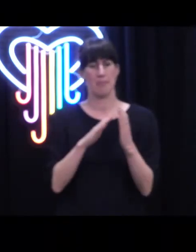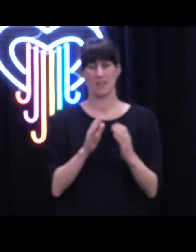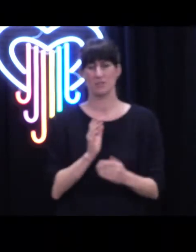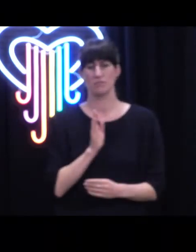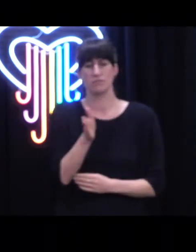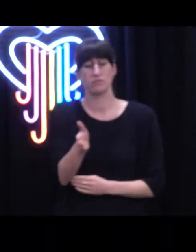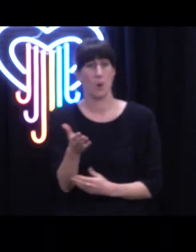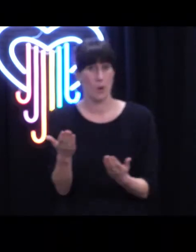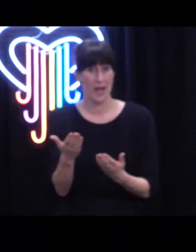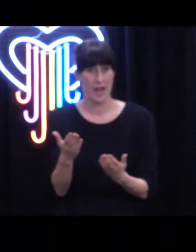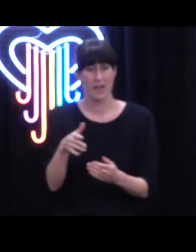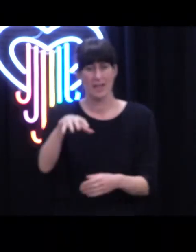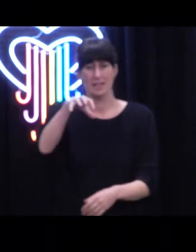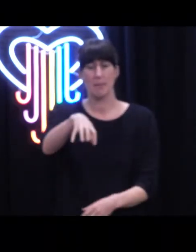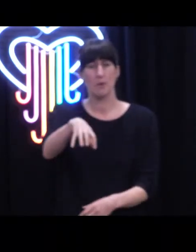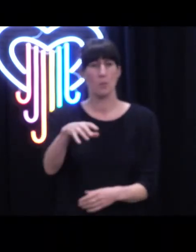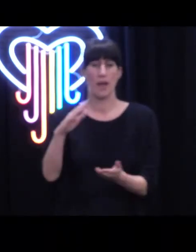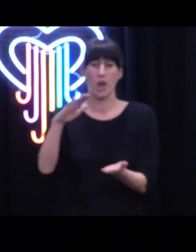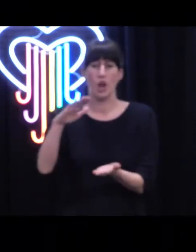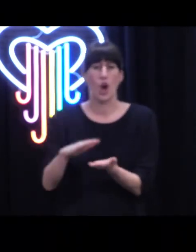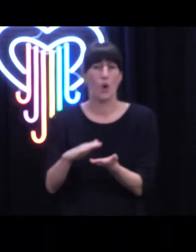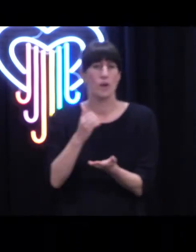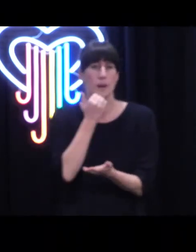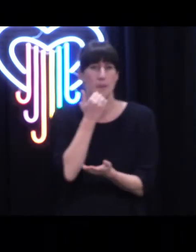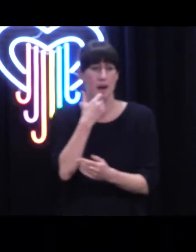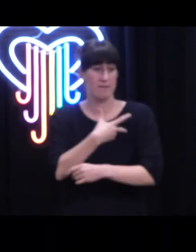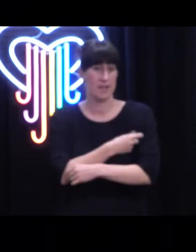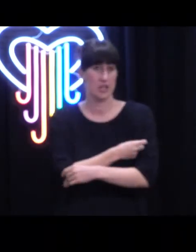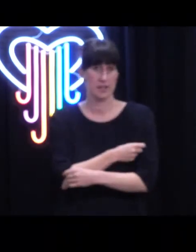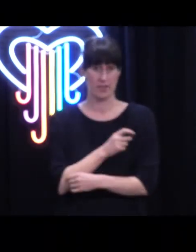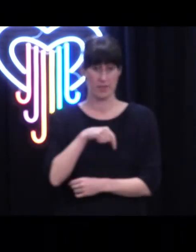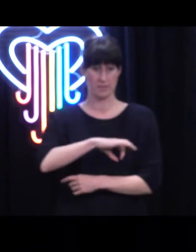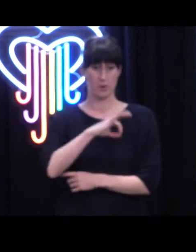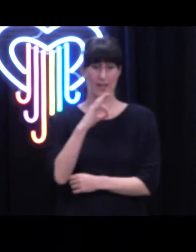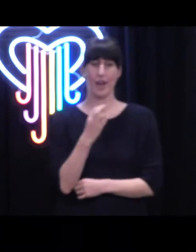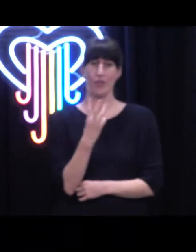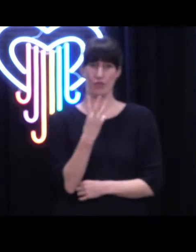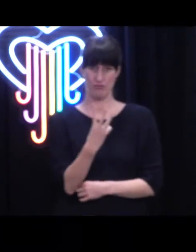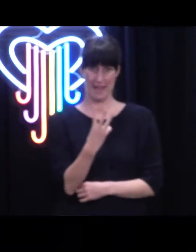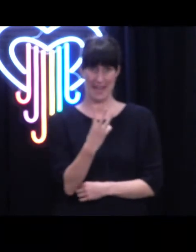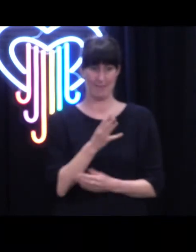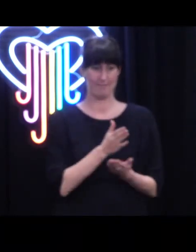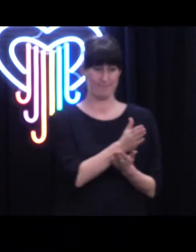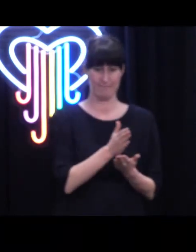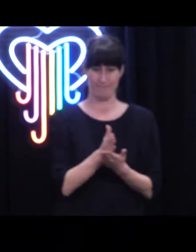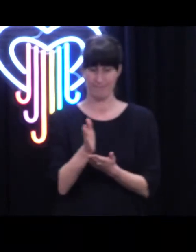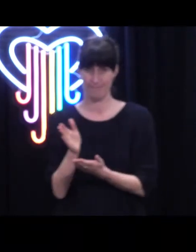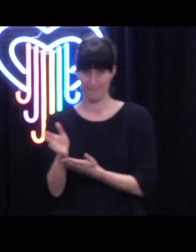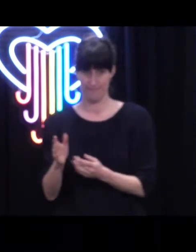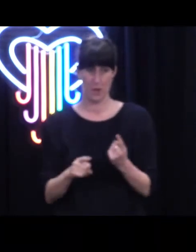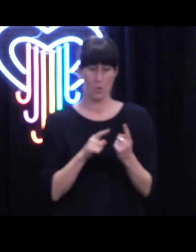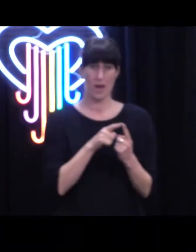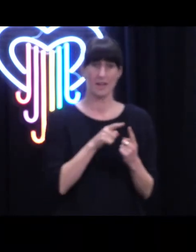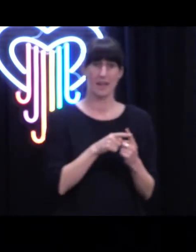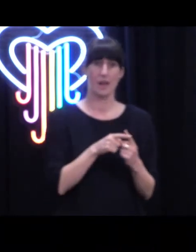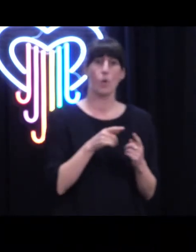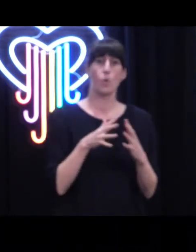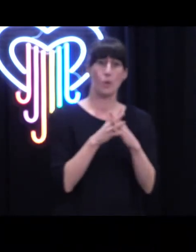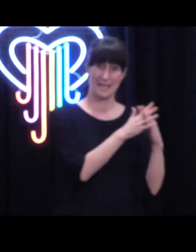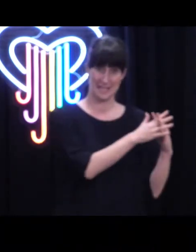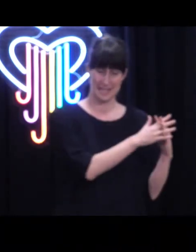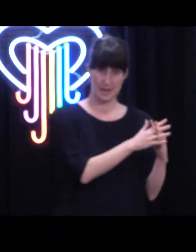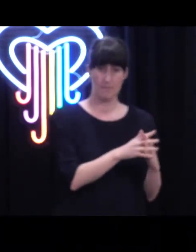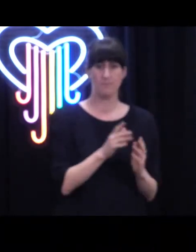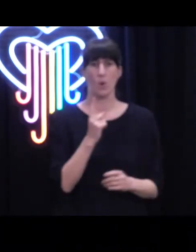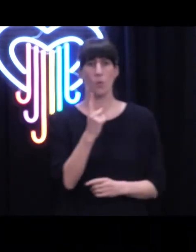vaccination centres easily. 3 buses were launched this morning, with one heading to the supermarkets along Lincoln Road in West Auckland, one based at